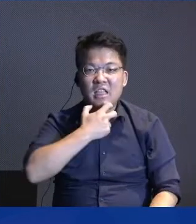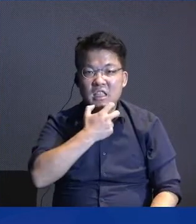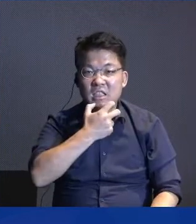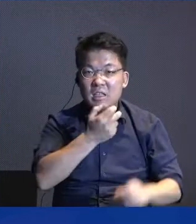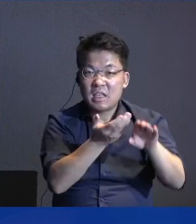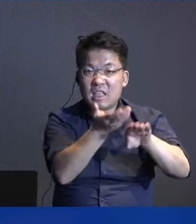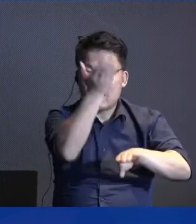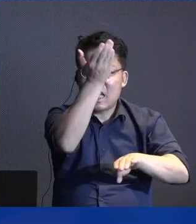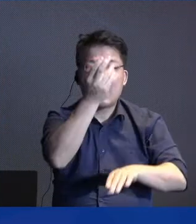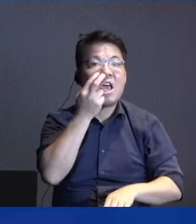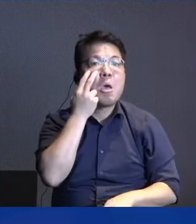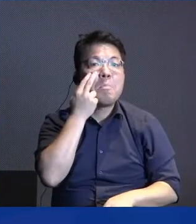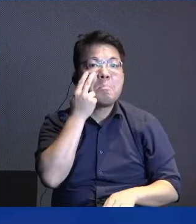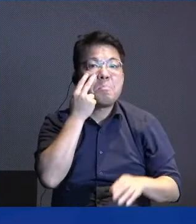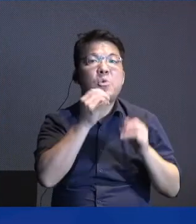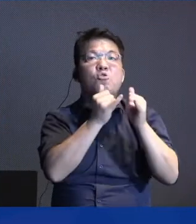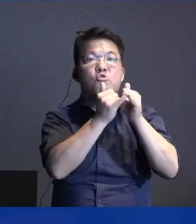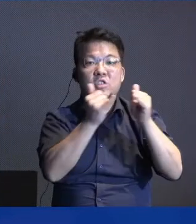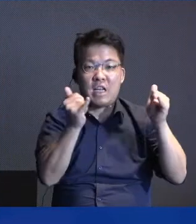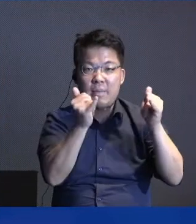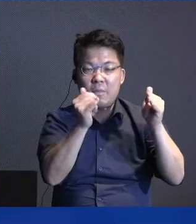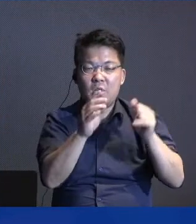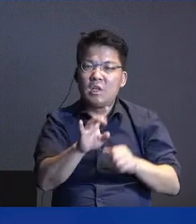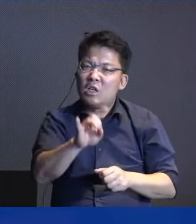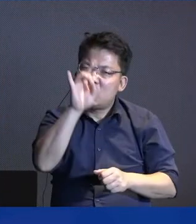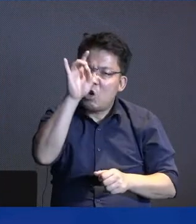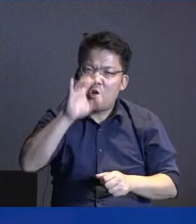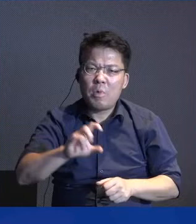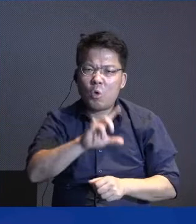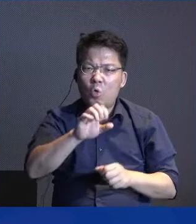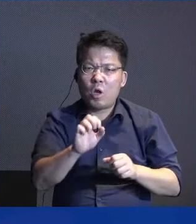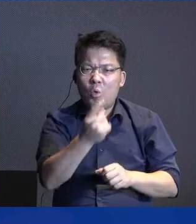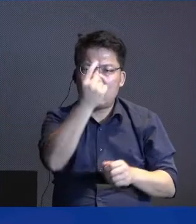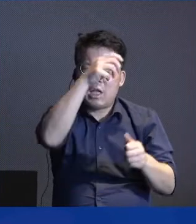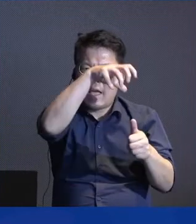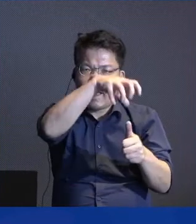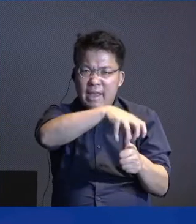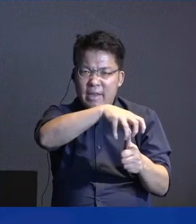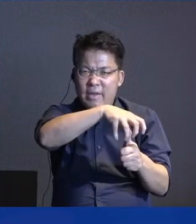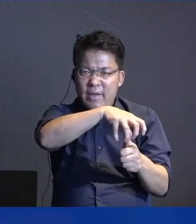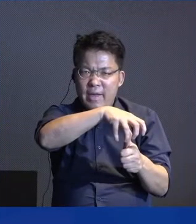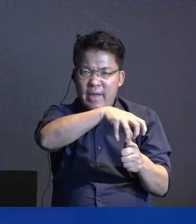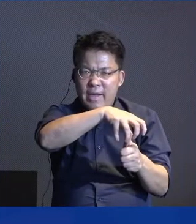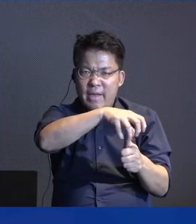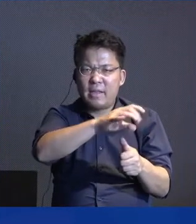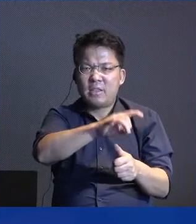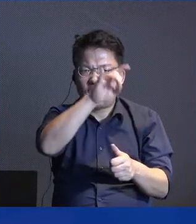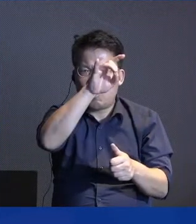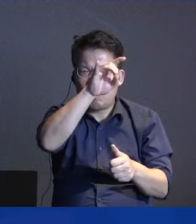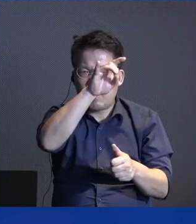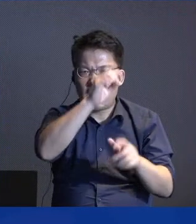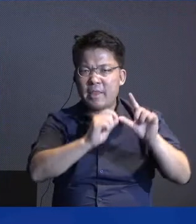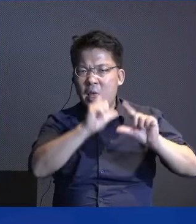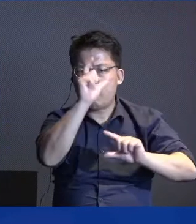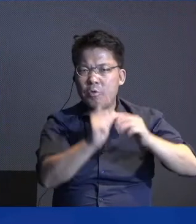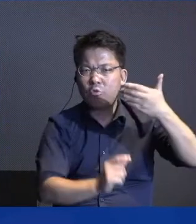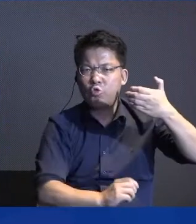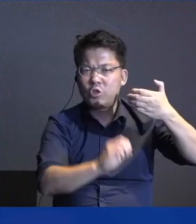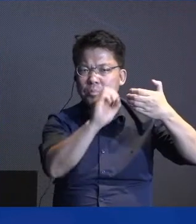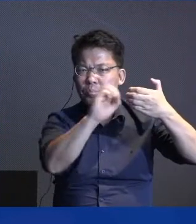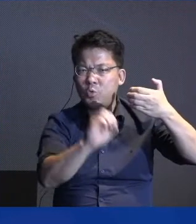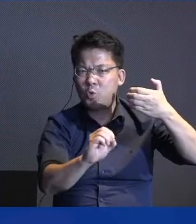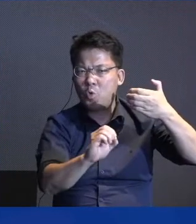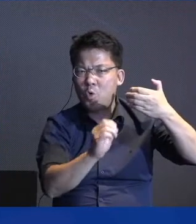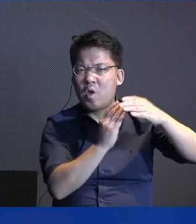lockdown. And this study showed that nearly 90% of study sample reported they were practicing positive